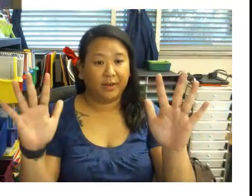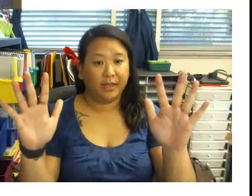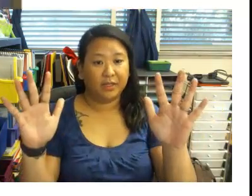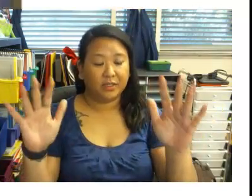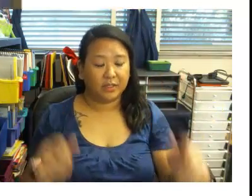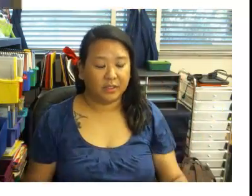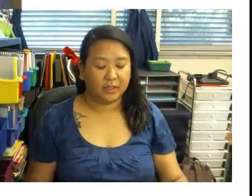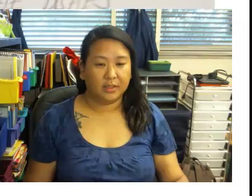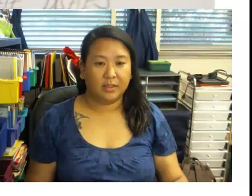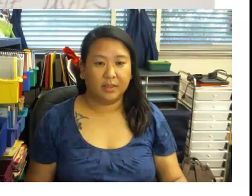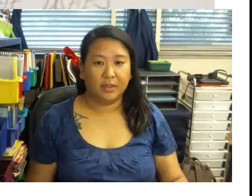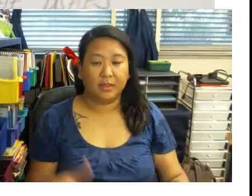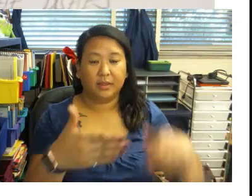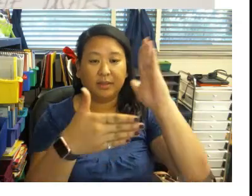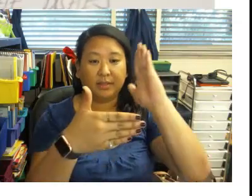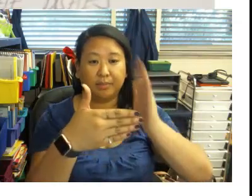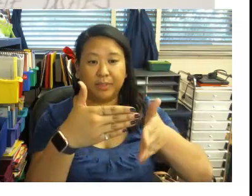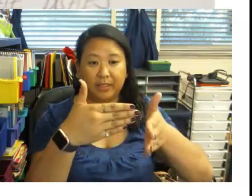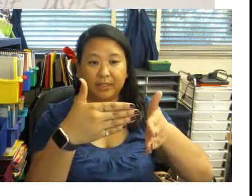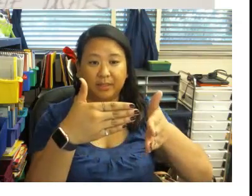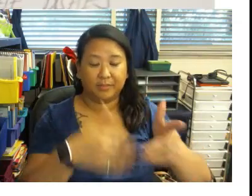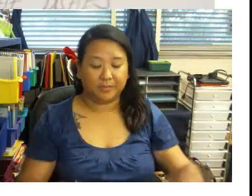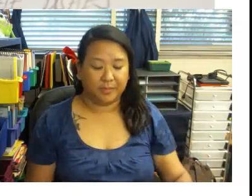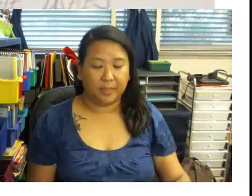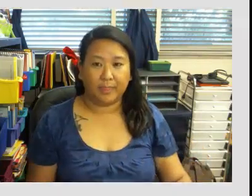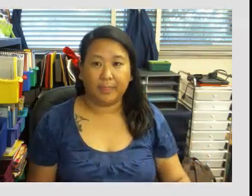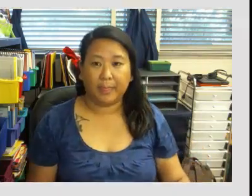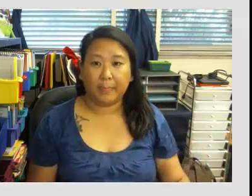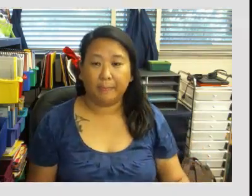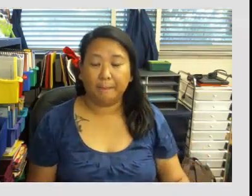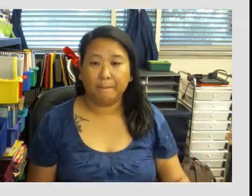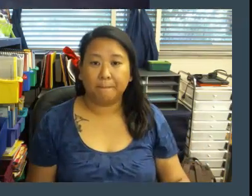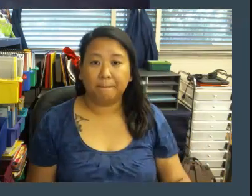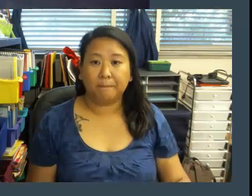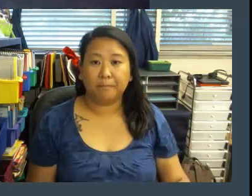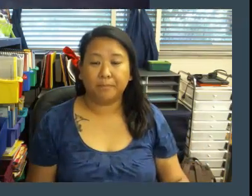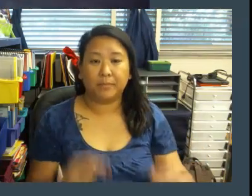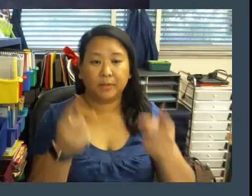To finish. To complete.